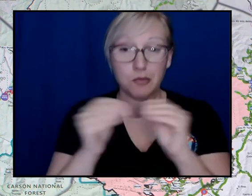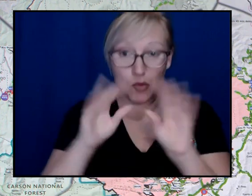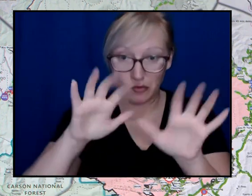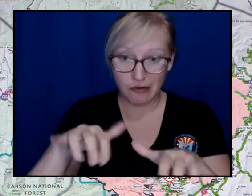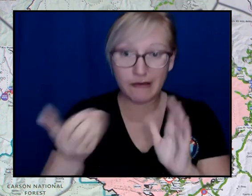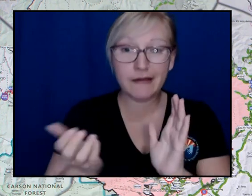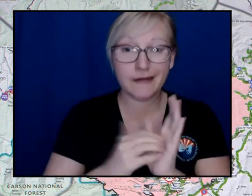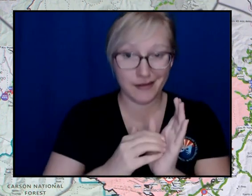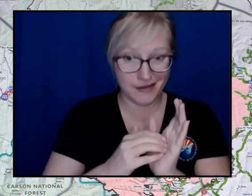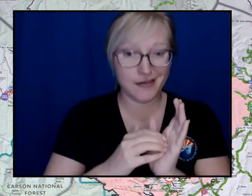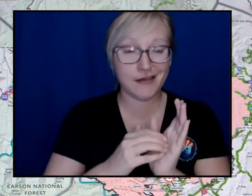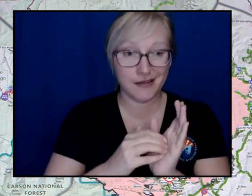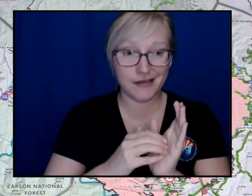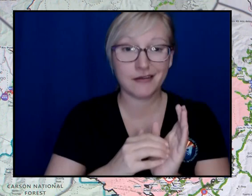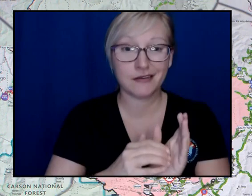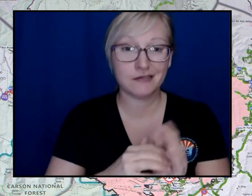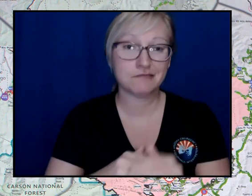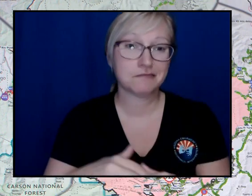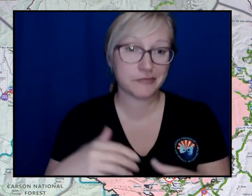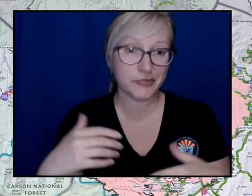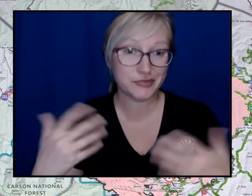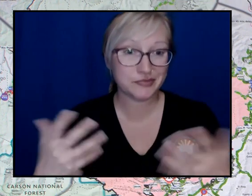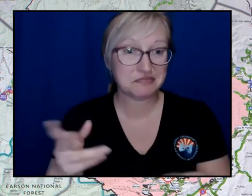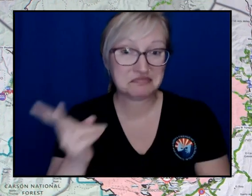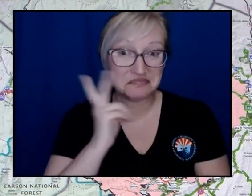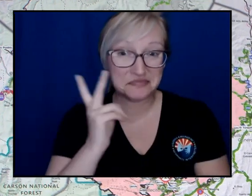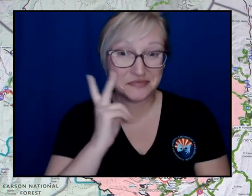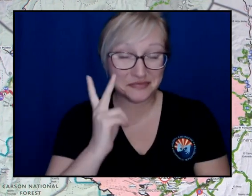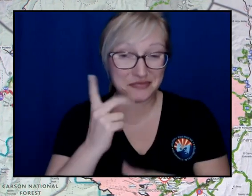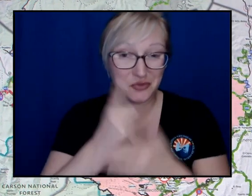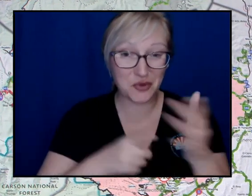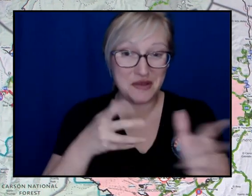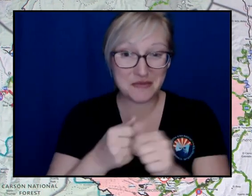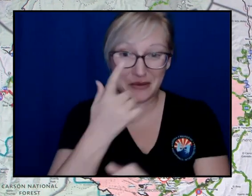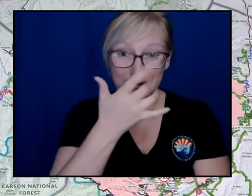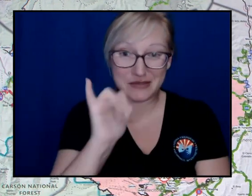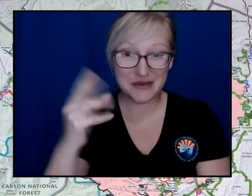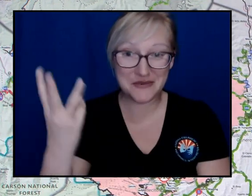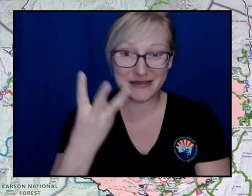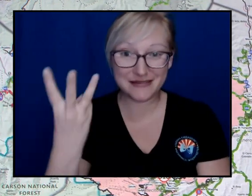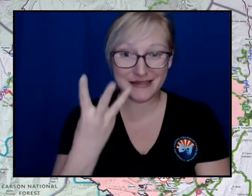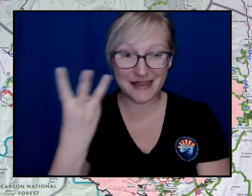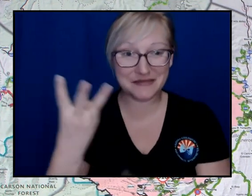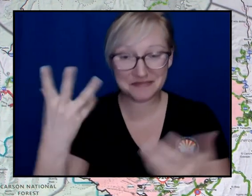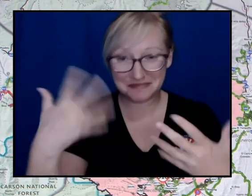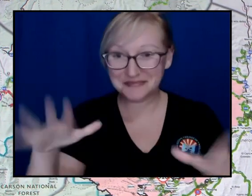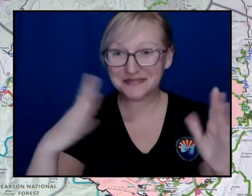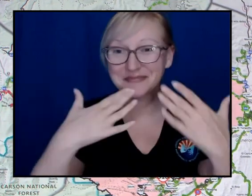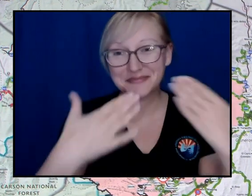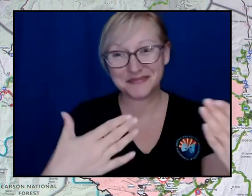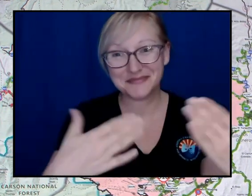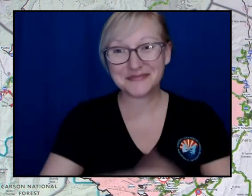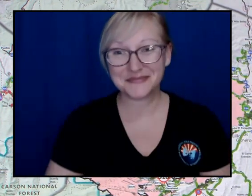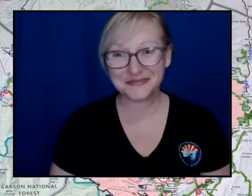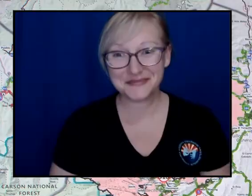days, so we'll see how the update is on Wednesday. That's the end of our update. Thanks.